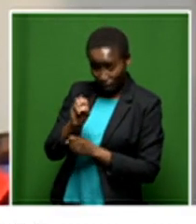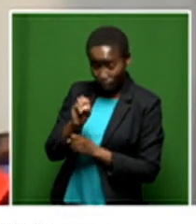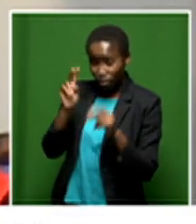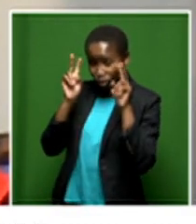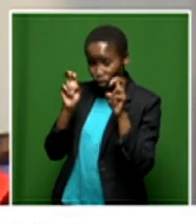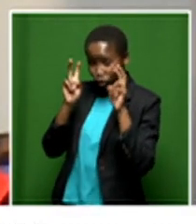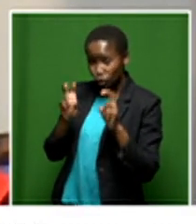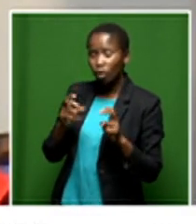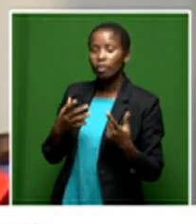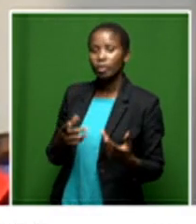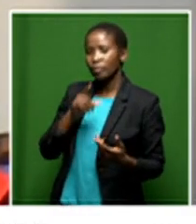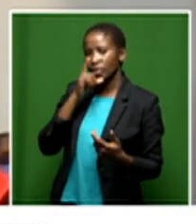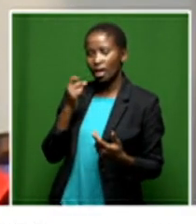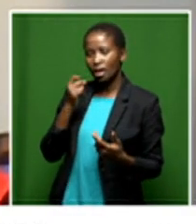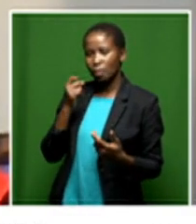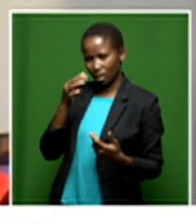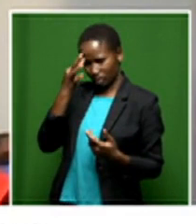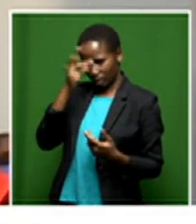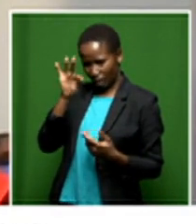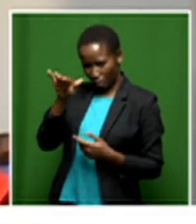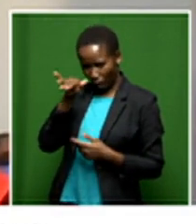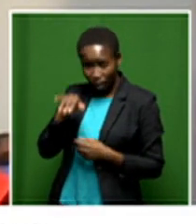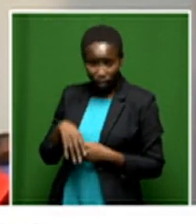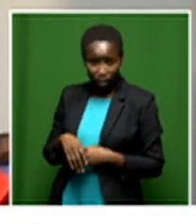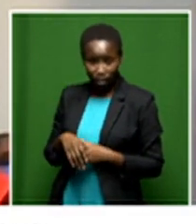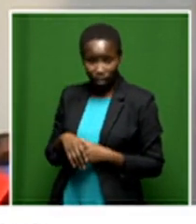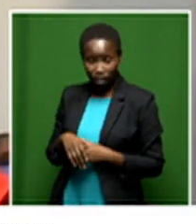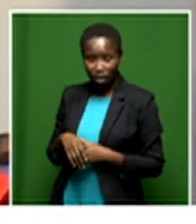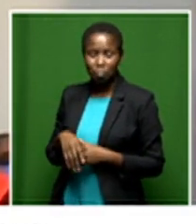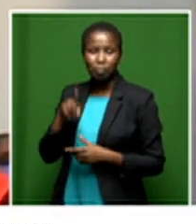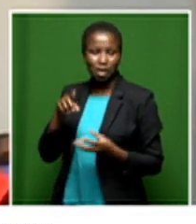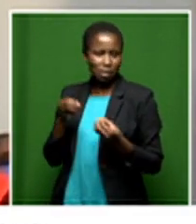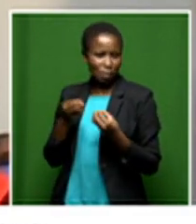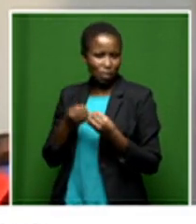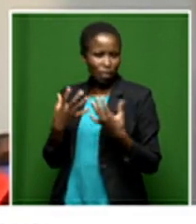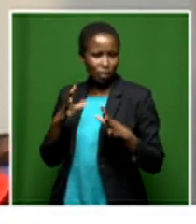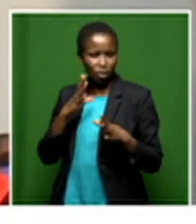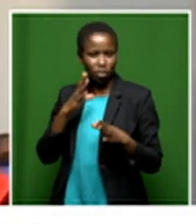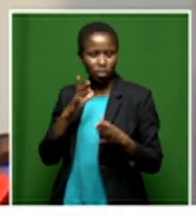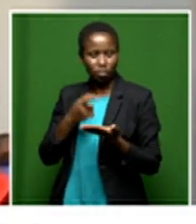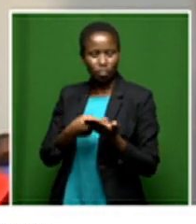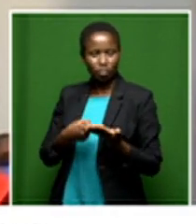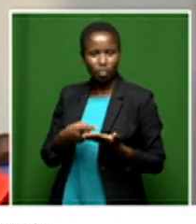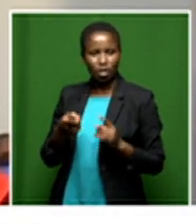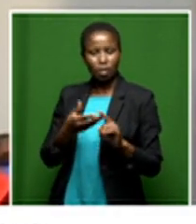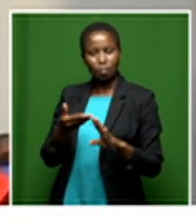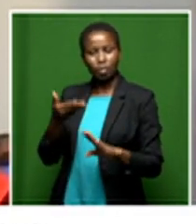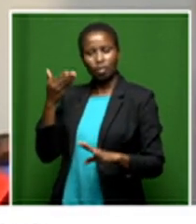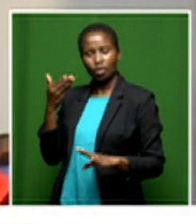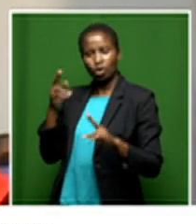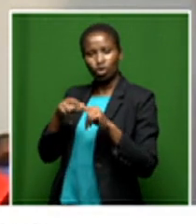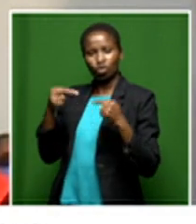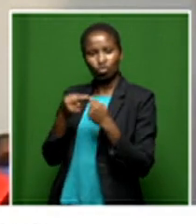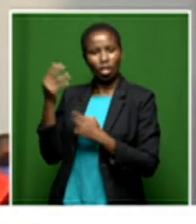a so-called state bank? Something that has been alluded to in previous State of the Nation addresses